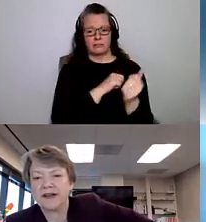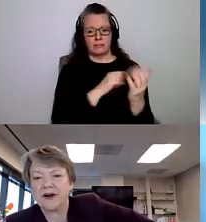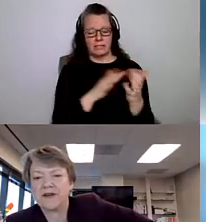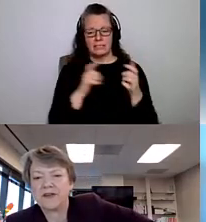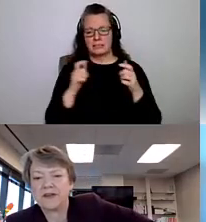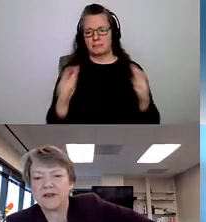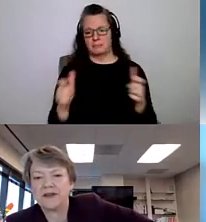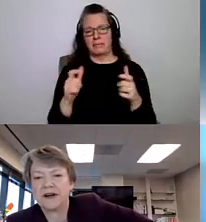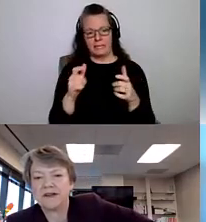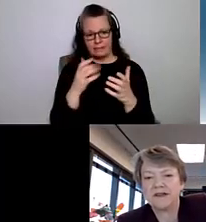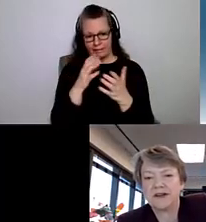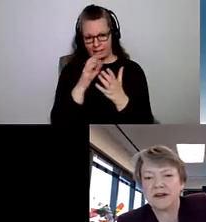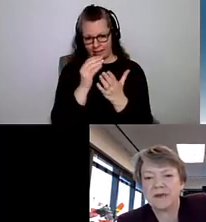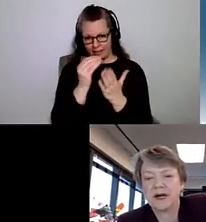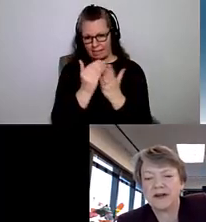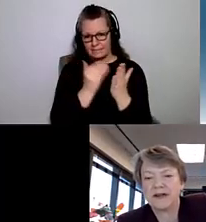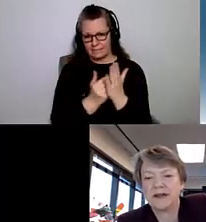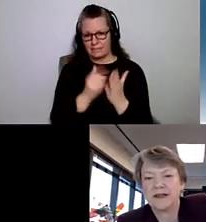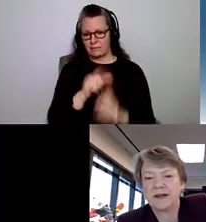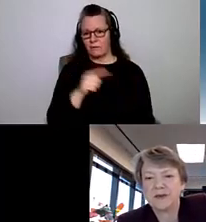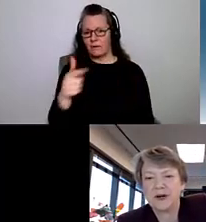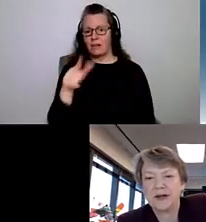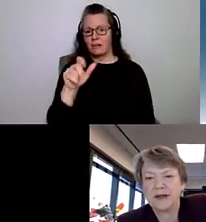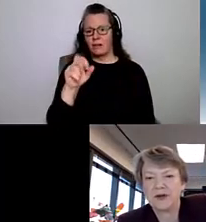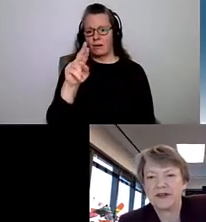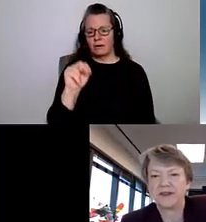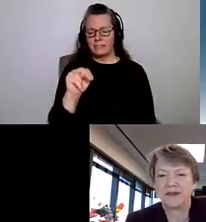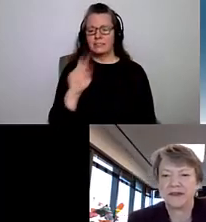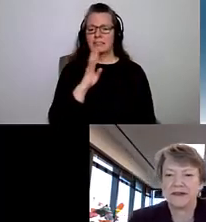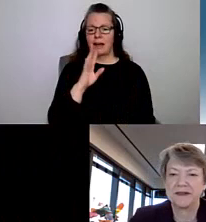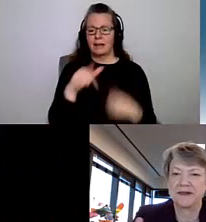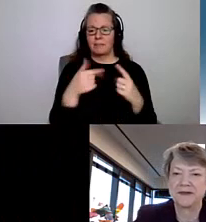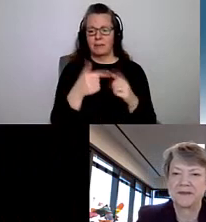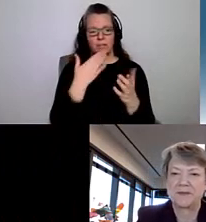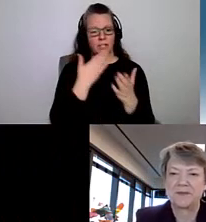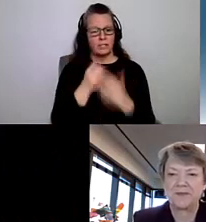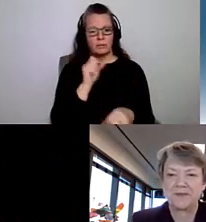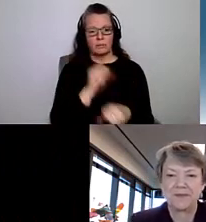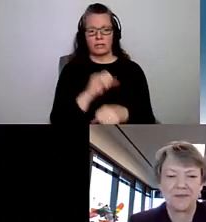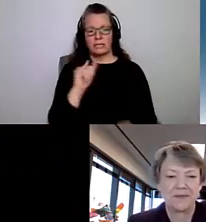again, Lila. And over to you, Lauren, to talk about the good work on importation.